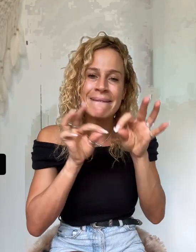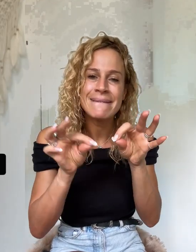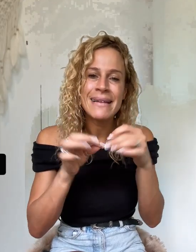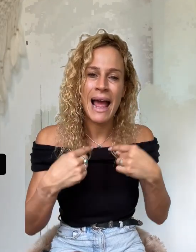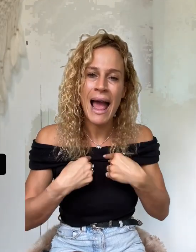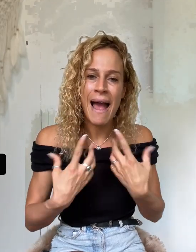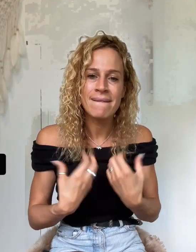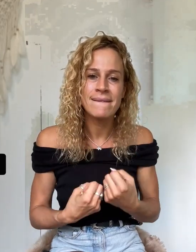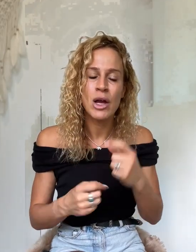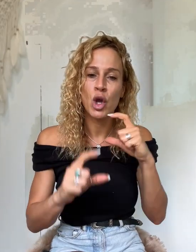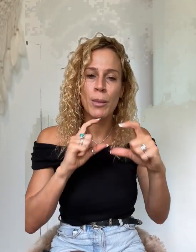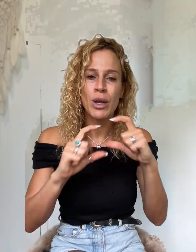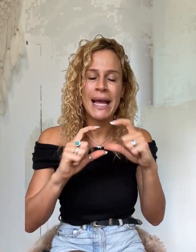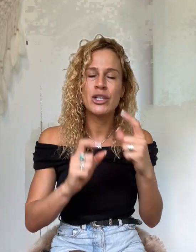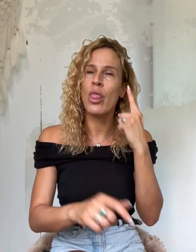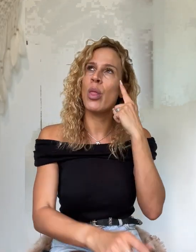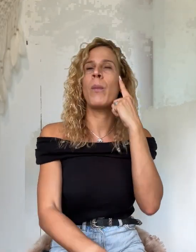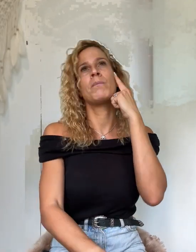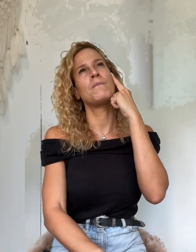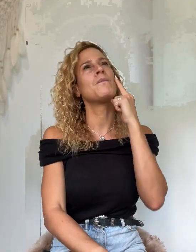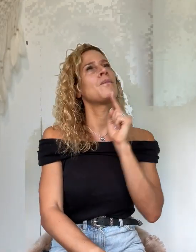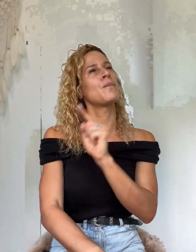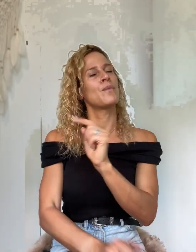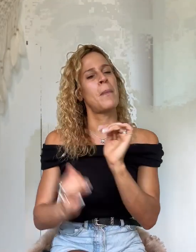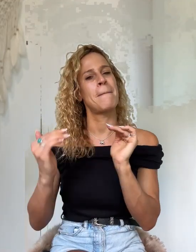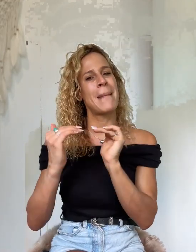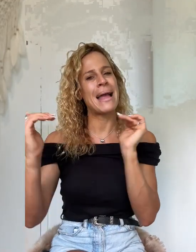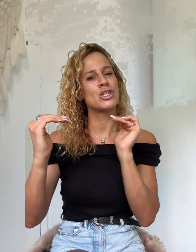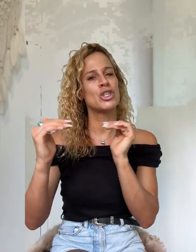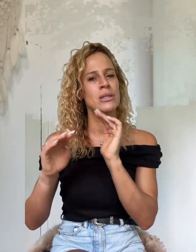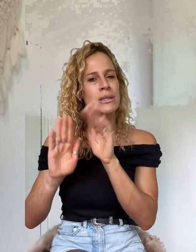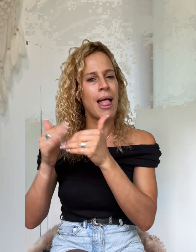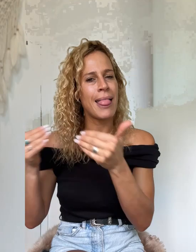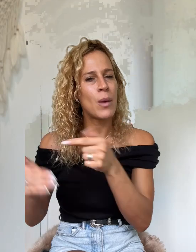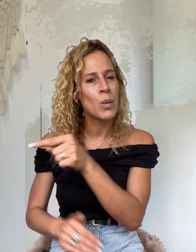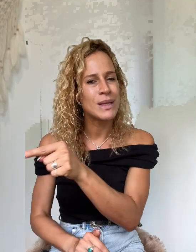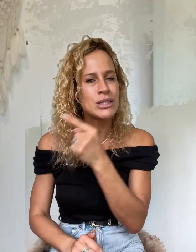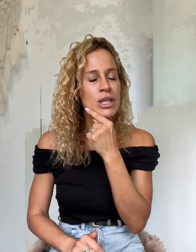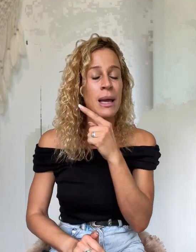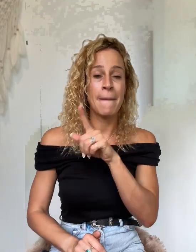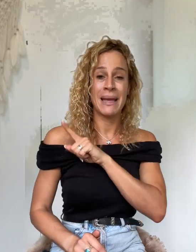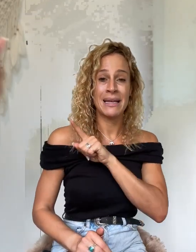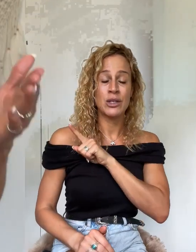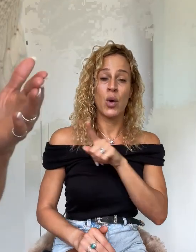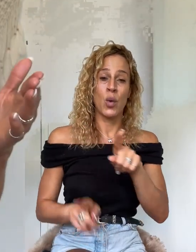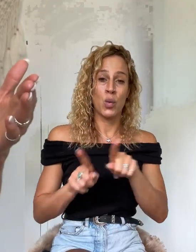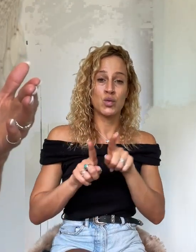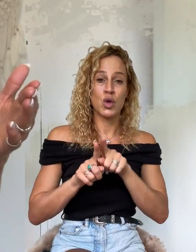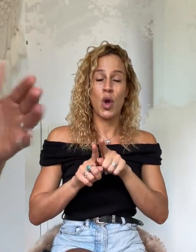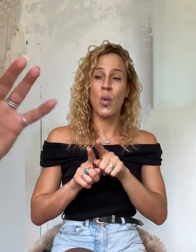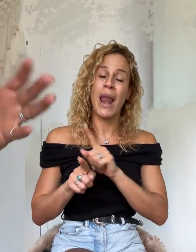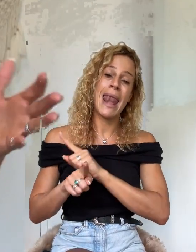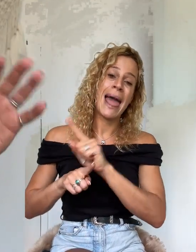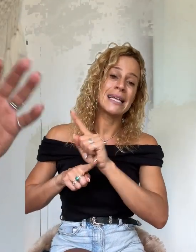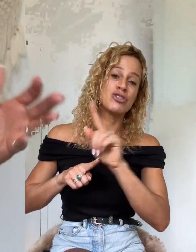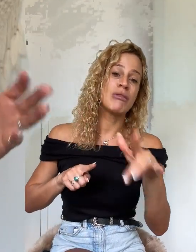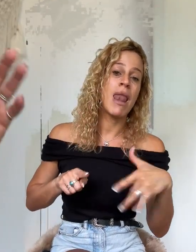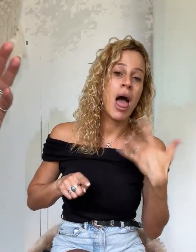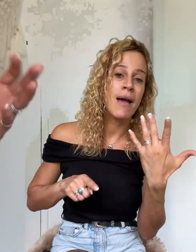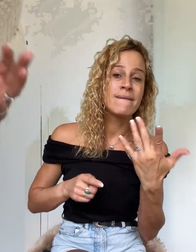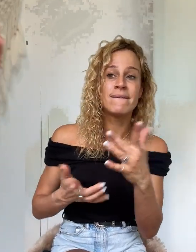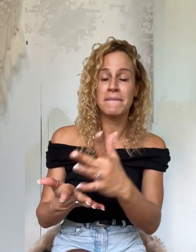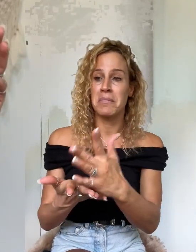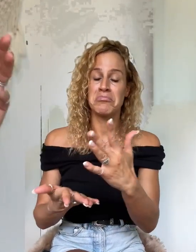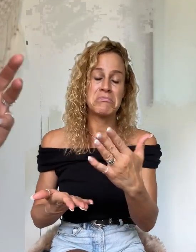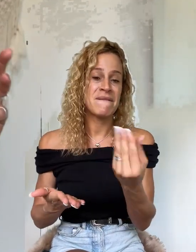try and do a career that was not only going to give me some security later on in life, because financially, I'm not